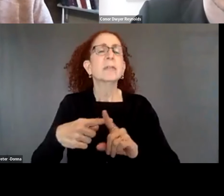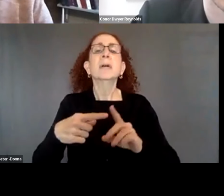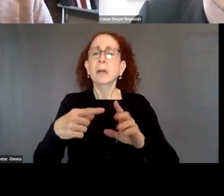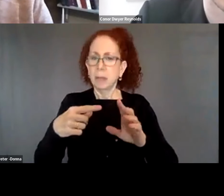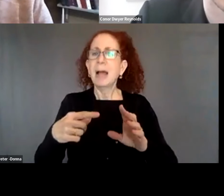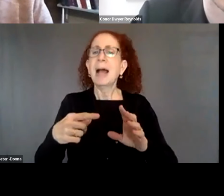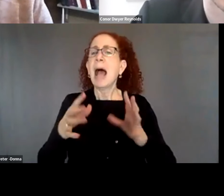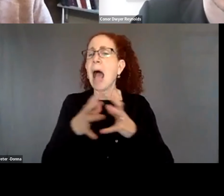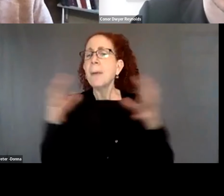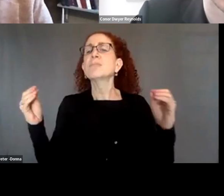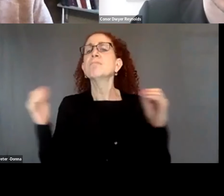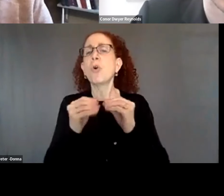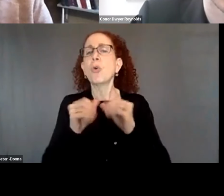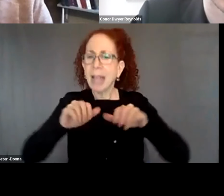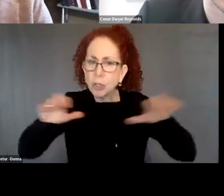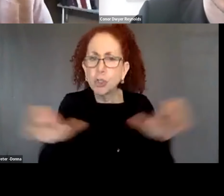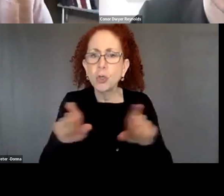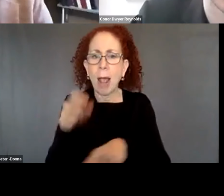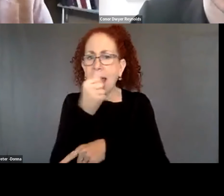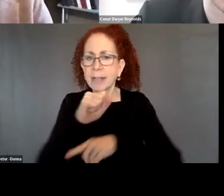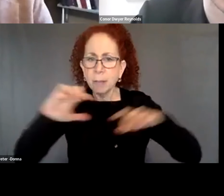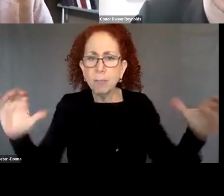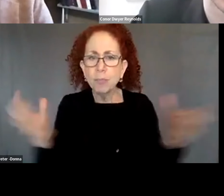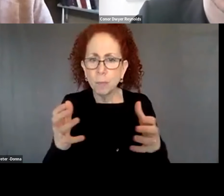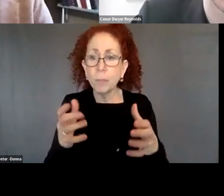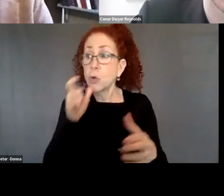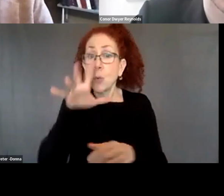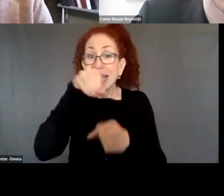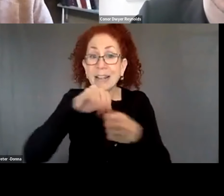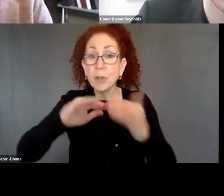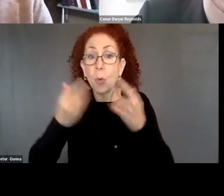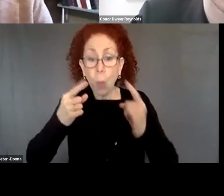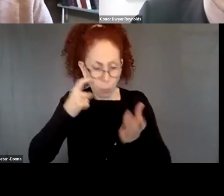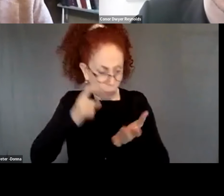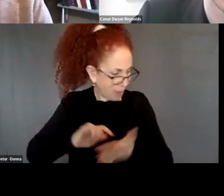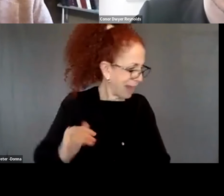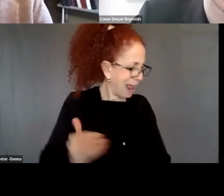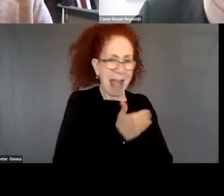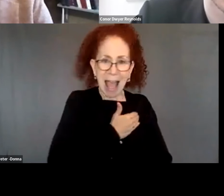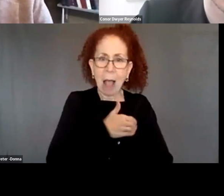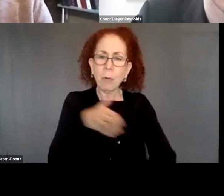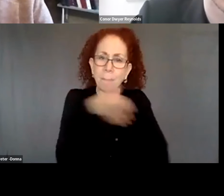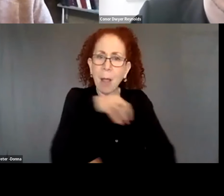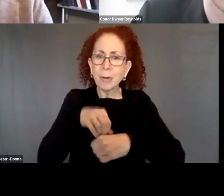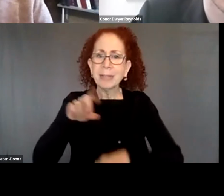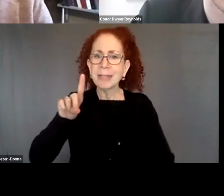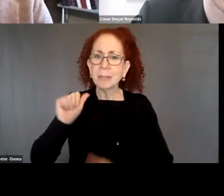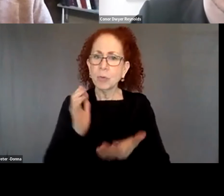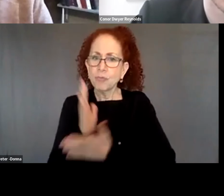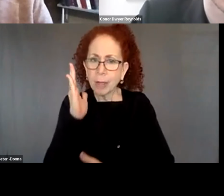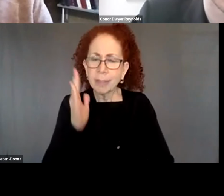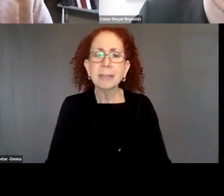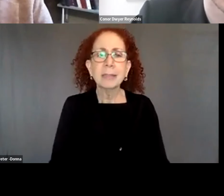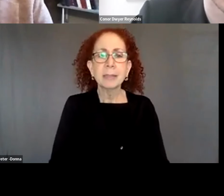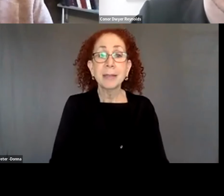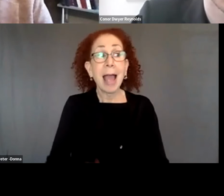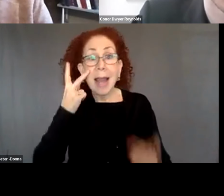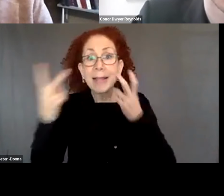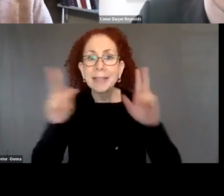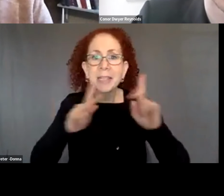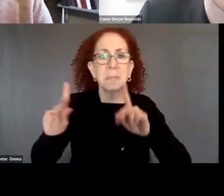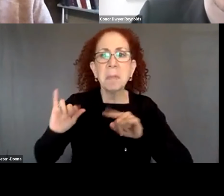go as a movement when those of us who are part of the community recognize our stake in disability rights. And I see signs of people